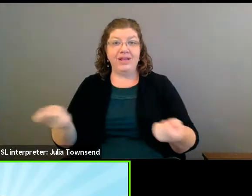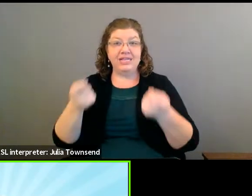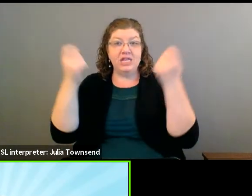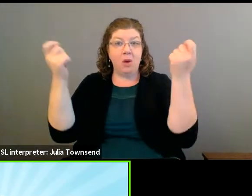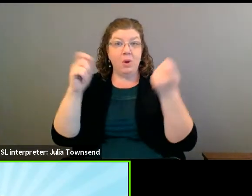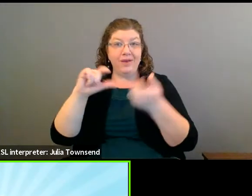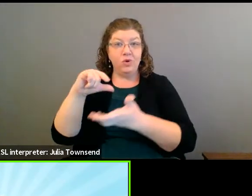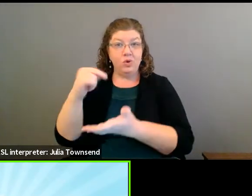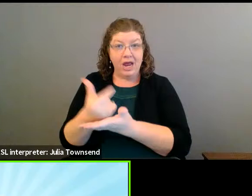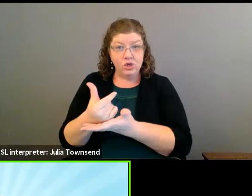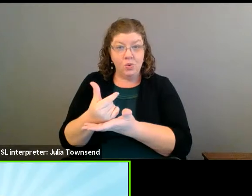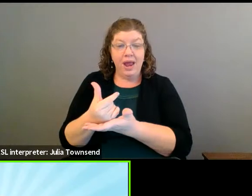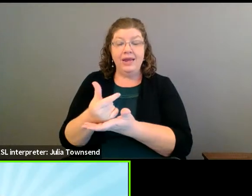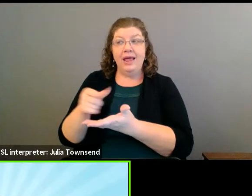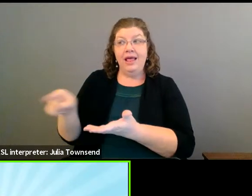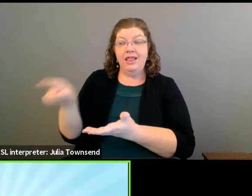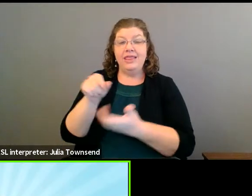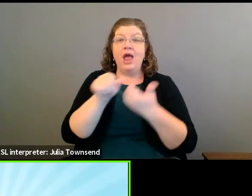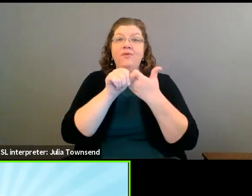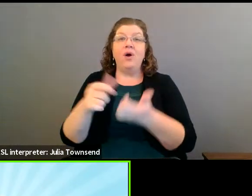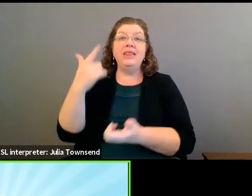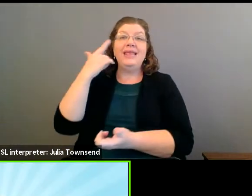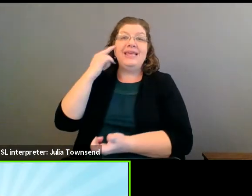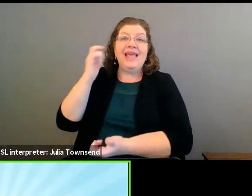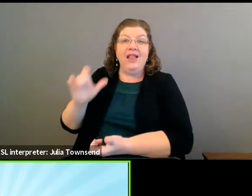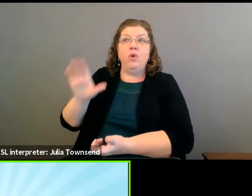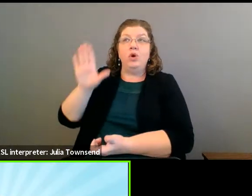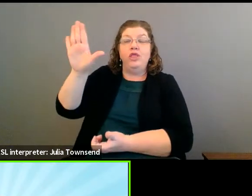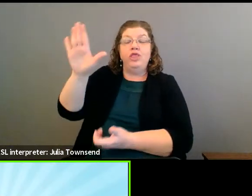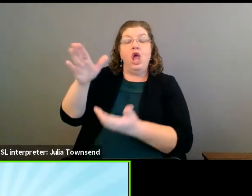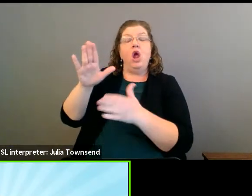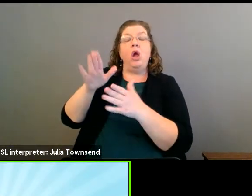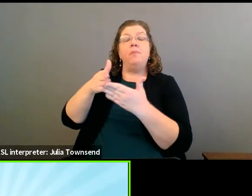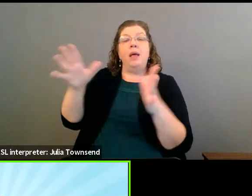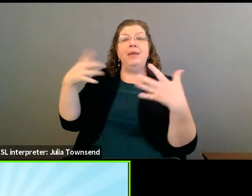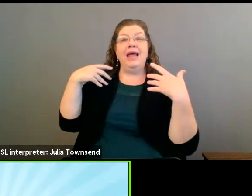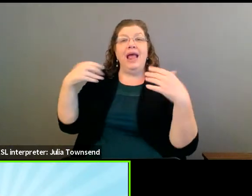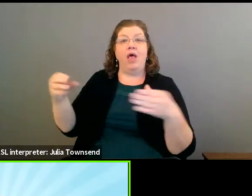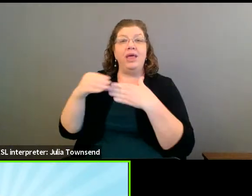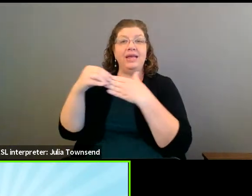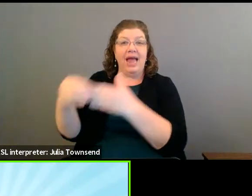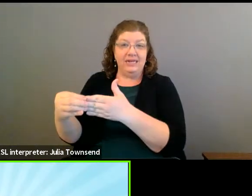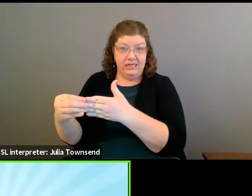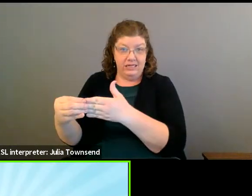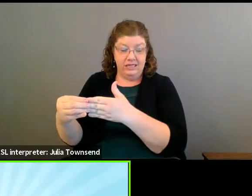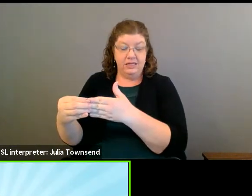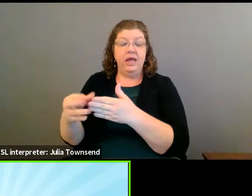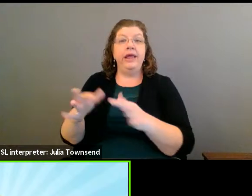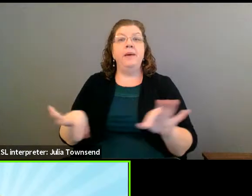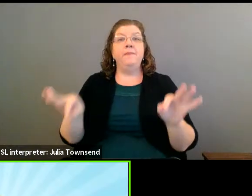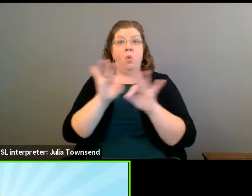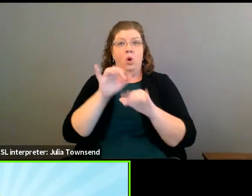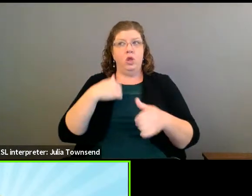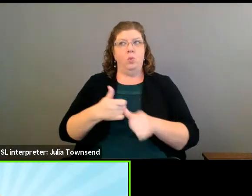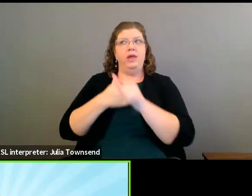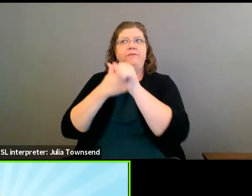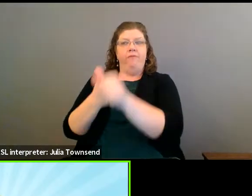ceremonies, they are following the California Department of Public Health guidance. It's important that we follow the guidance